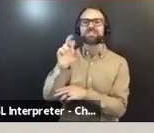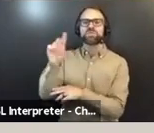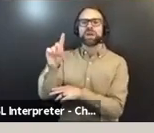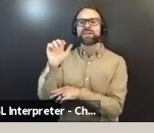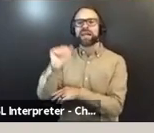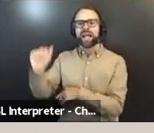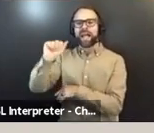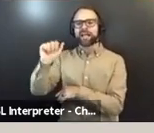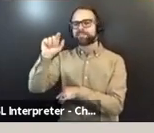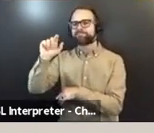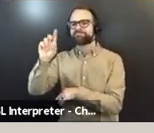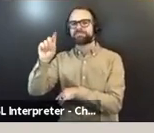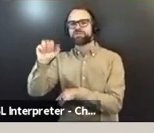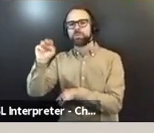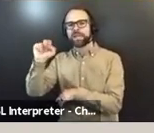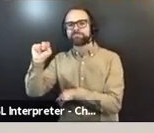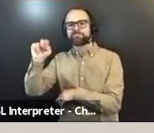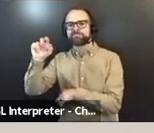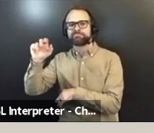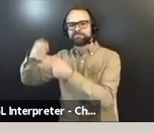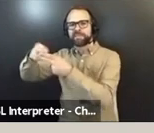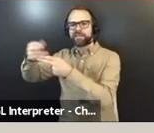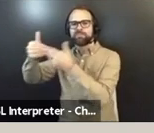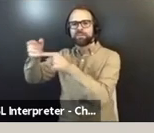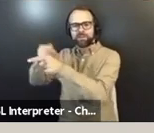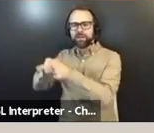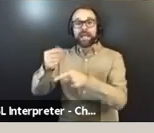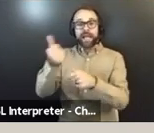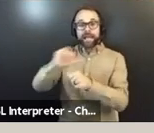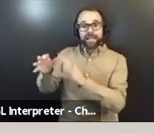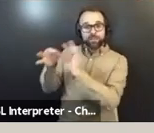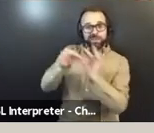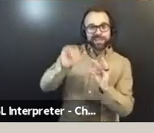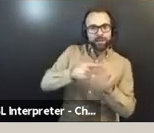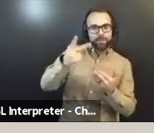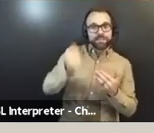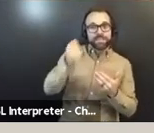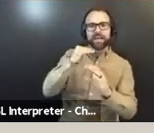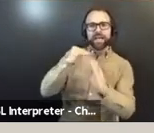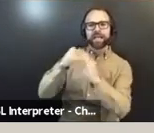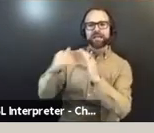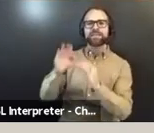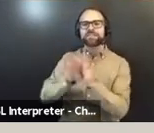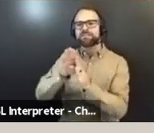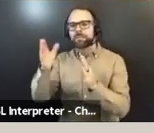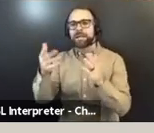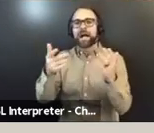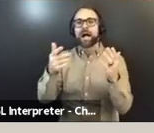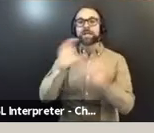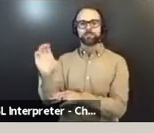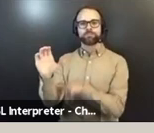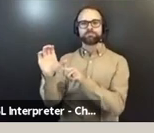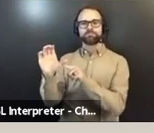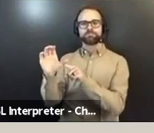company domain name. And then anything to do with that project, if you're emailing each other, engineers, carbon copy that email